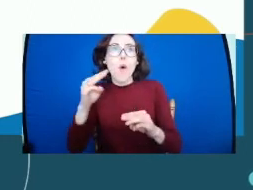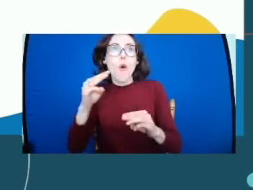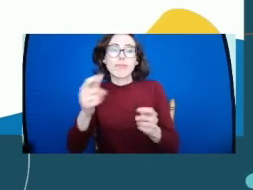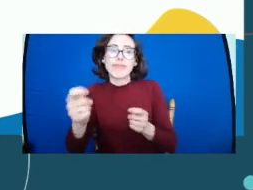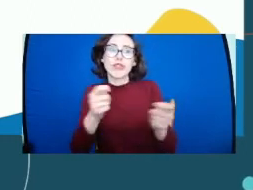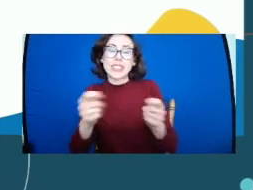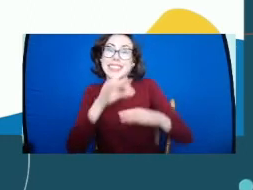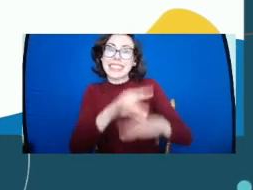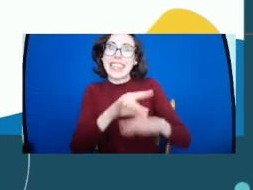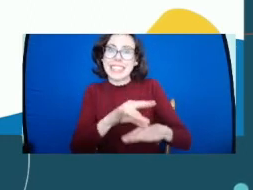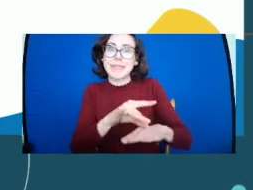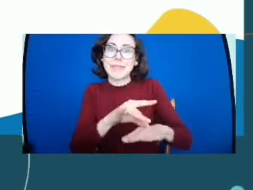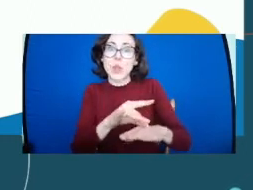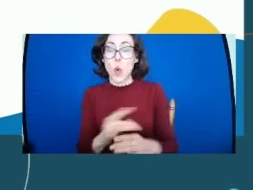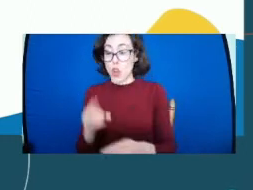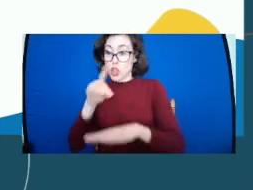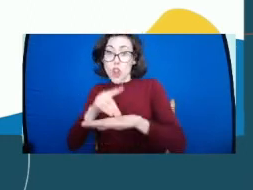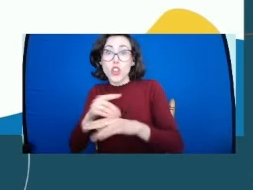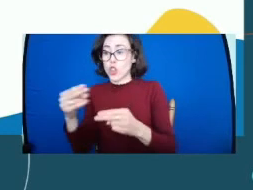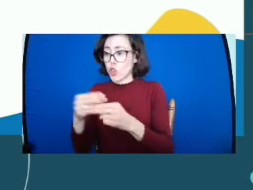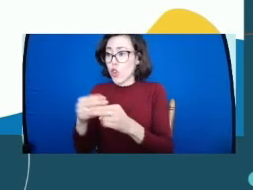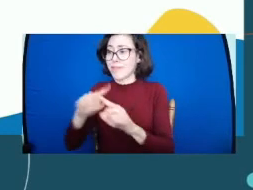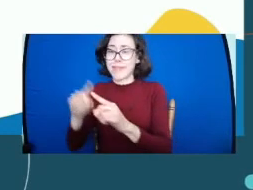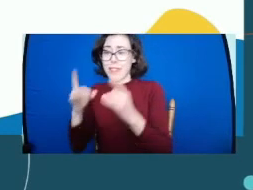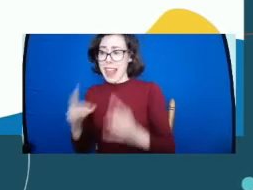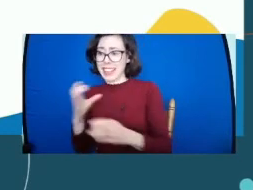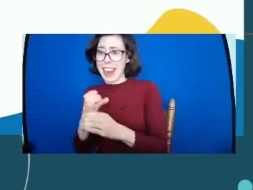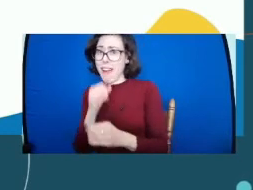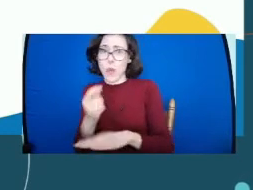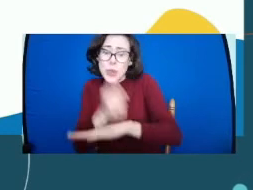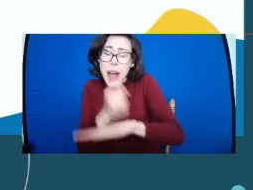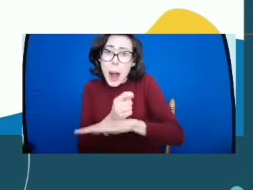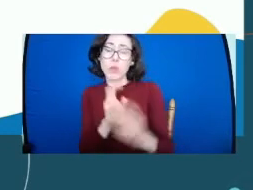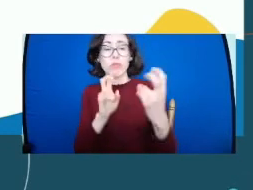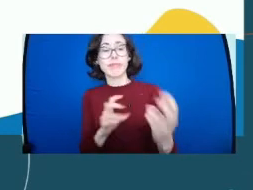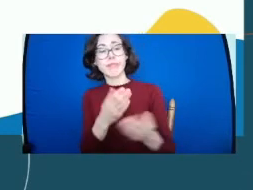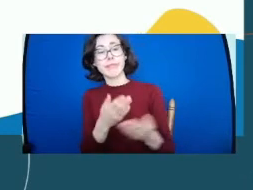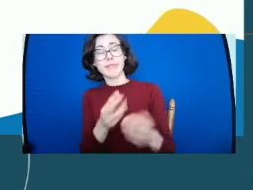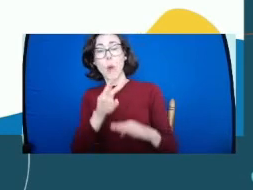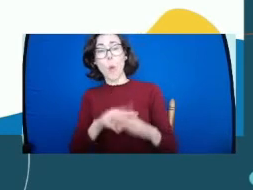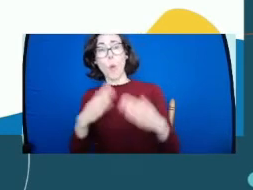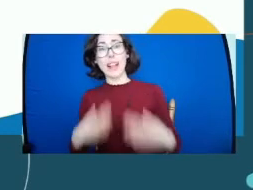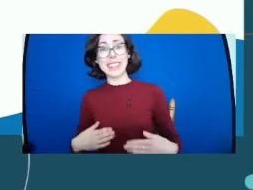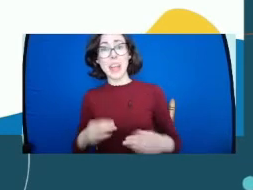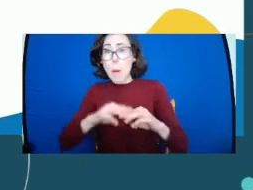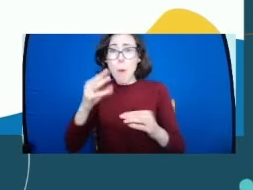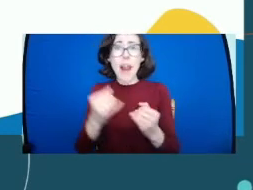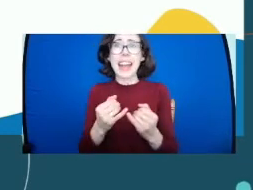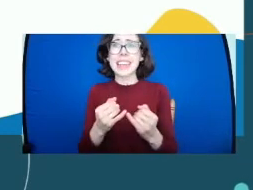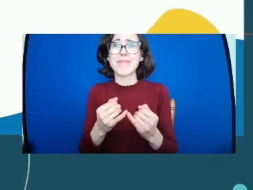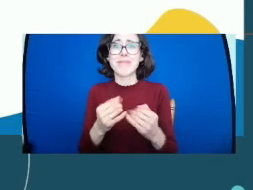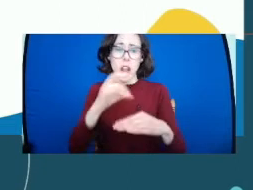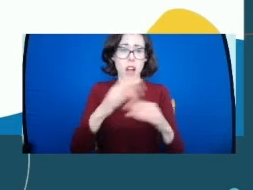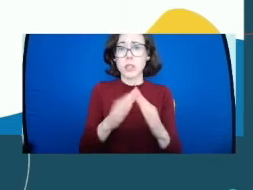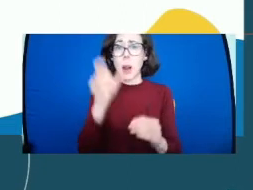therapists have very little time to talk about wellness. They're very often in a crisis mode where someone is coming in with,